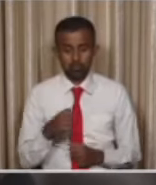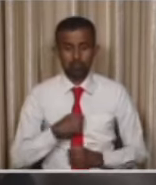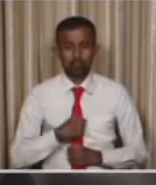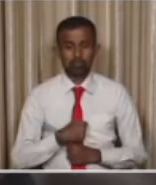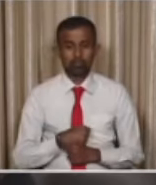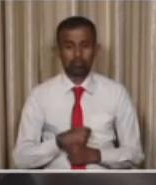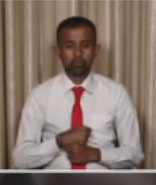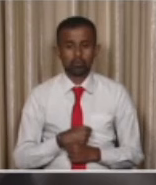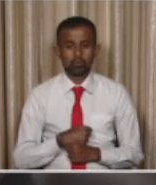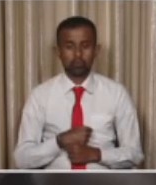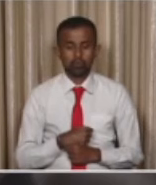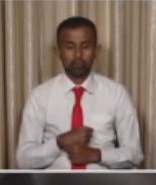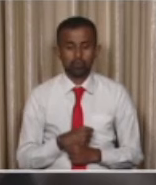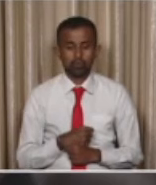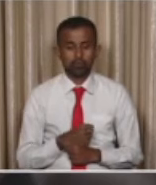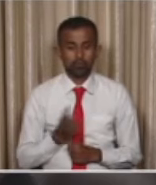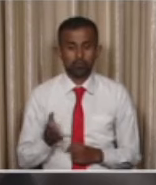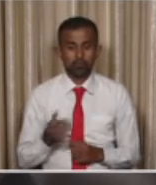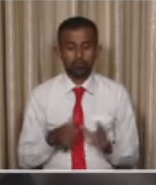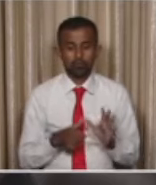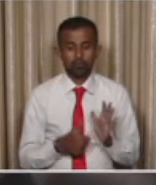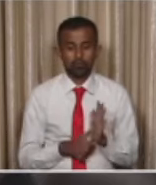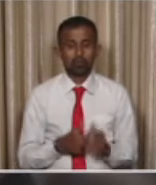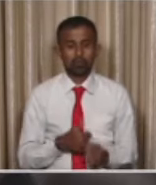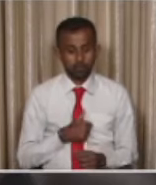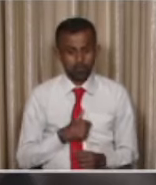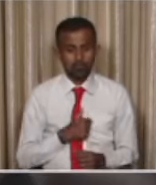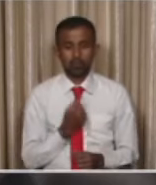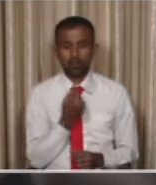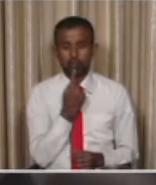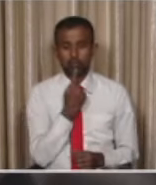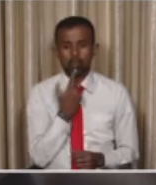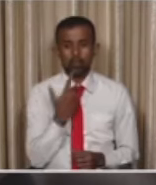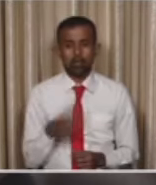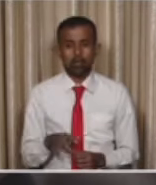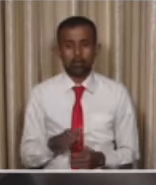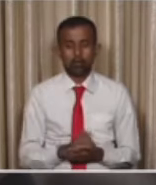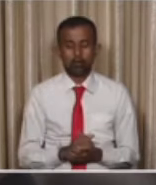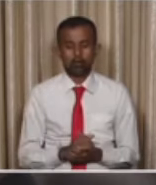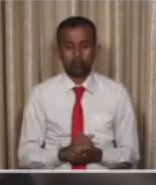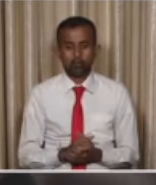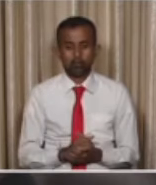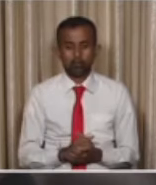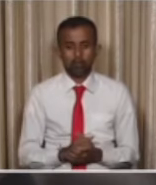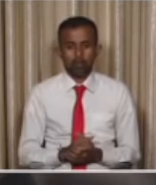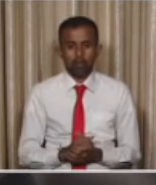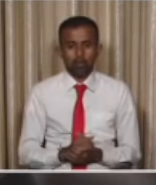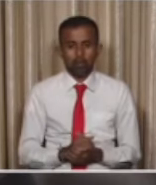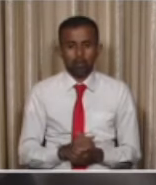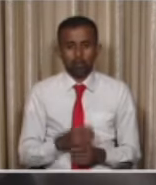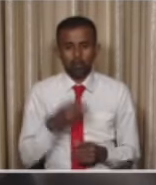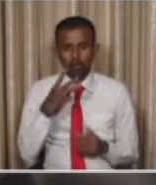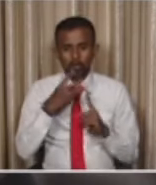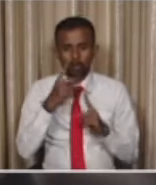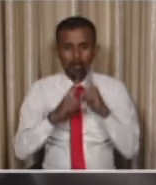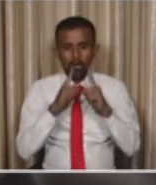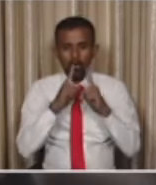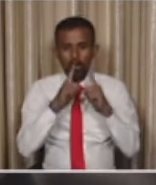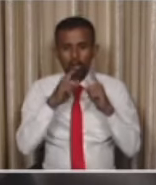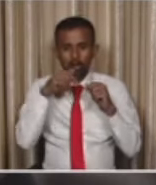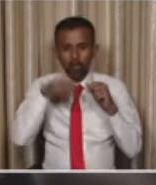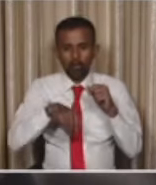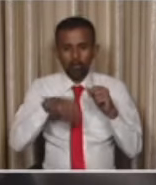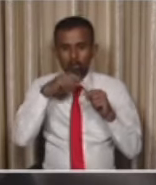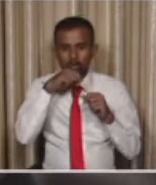of legislation. They were agreeable that it should be taken up for third reading today. But all